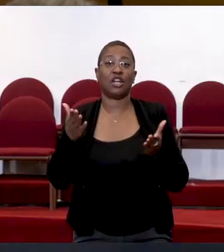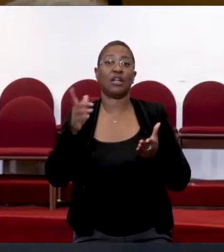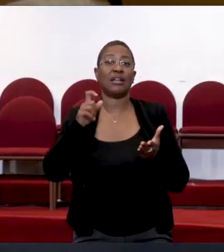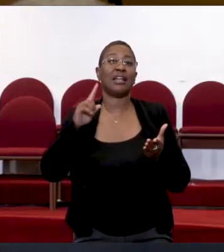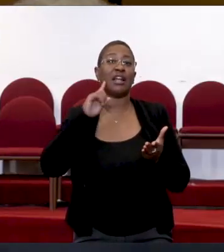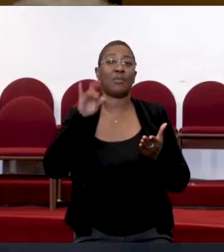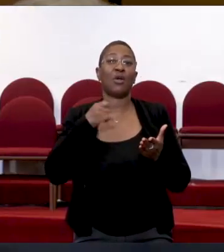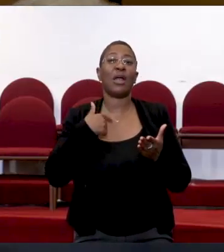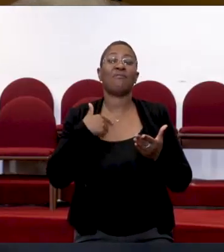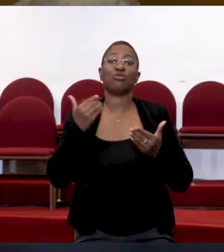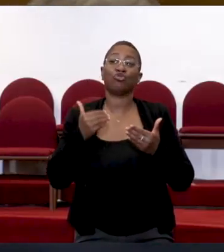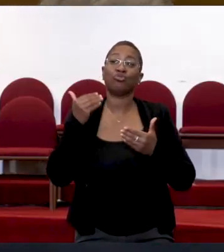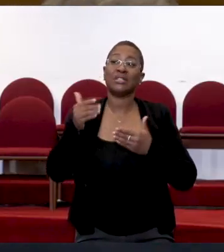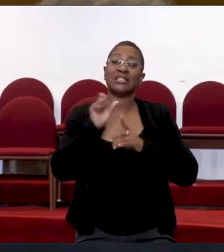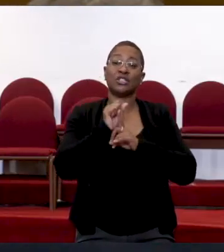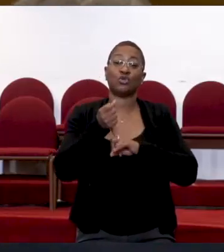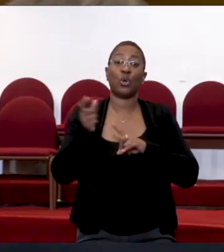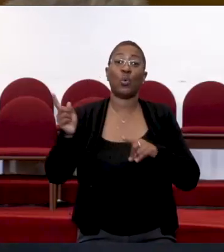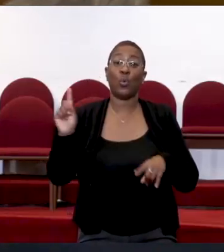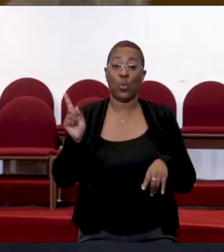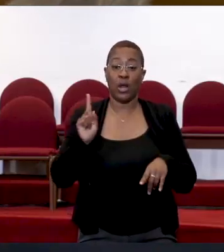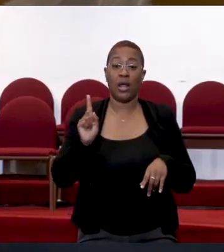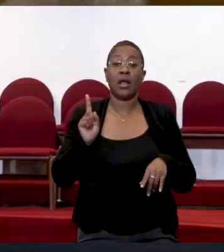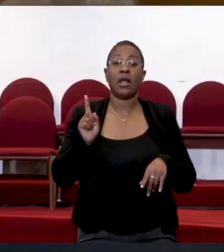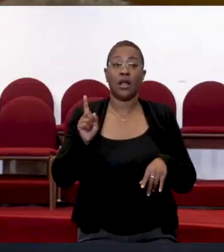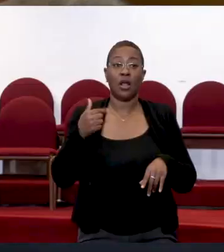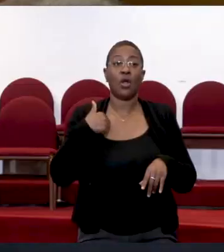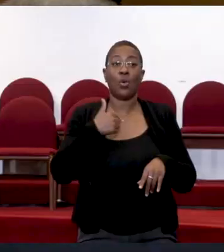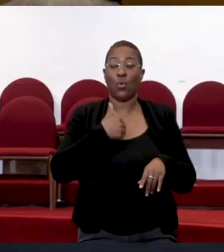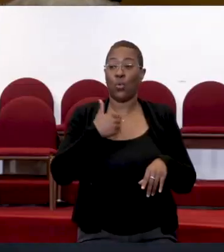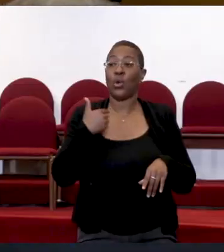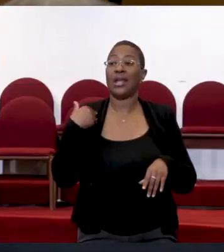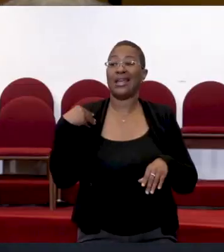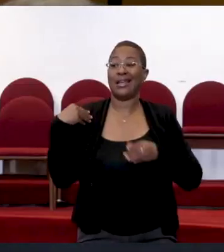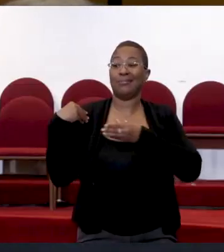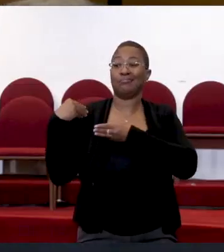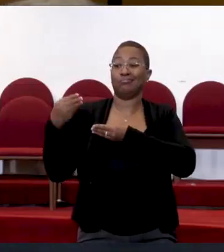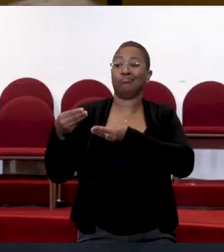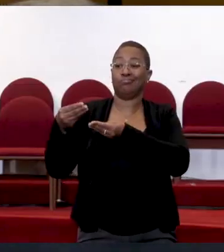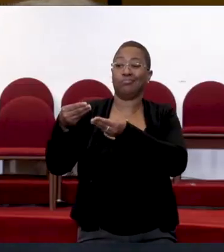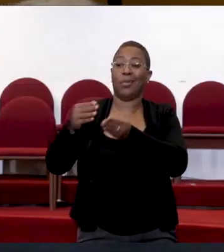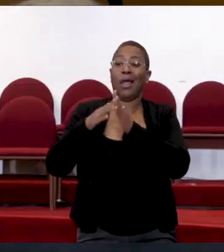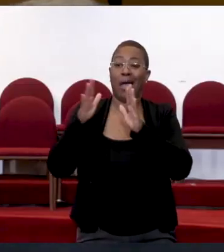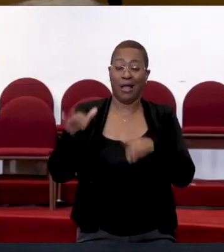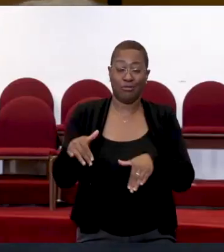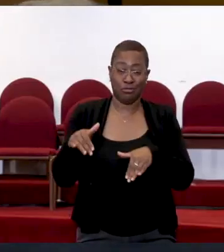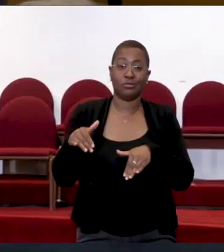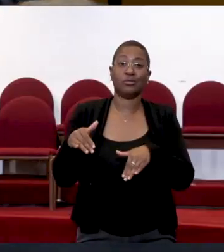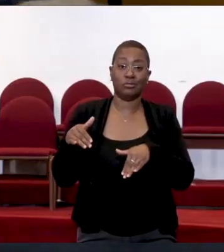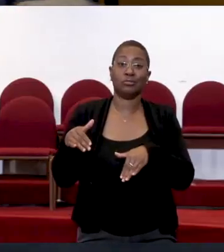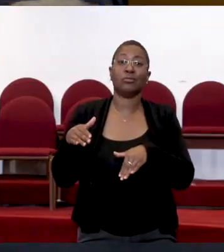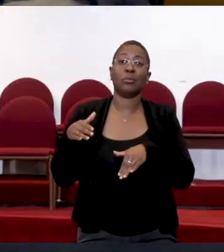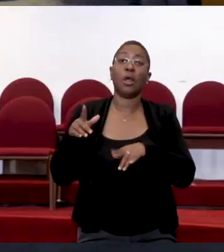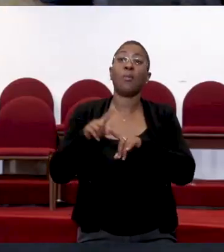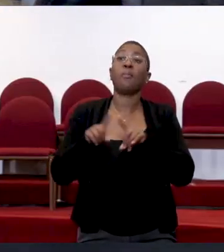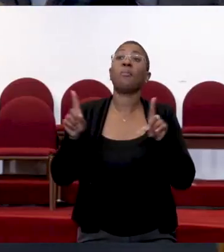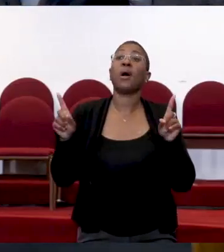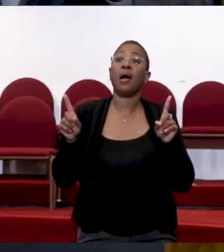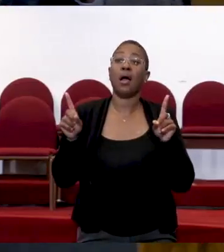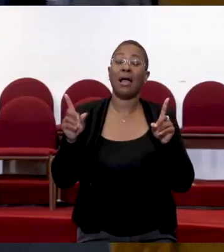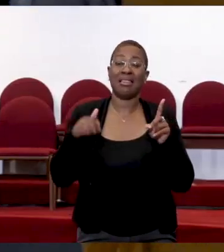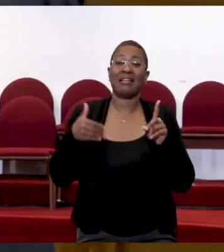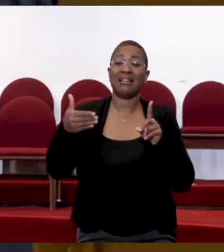way too many cases where we have passed down houses from one generation to the next, but the